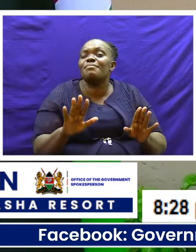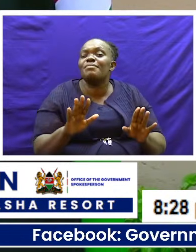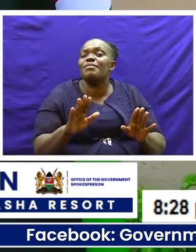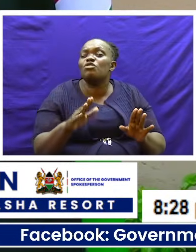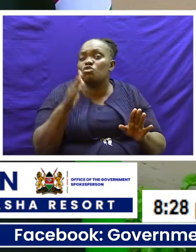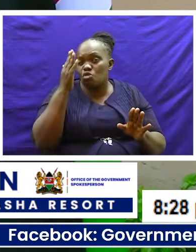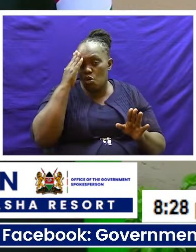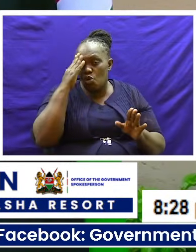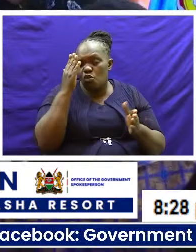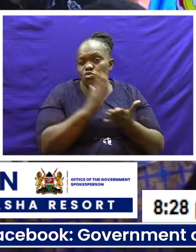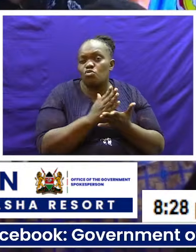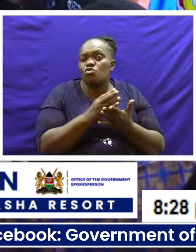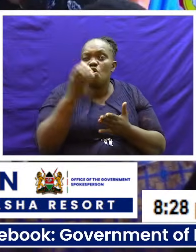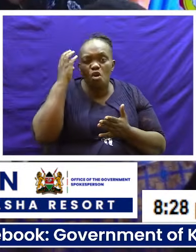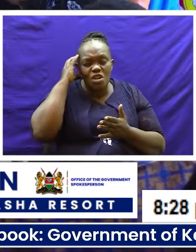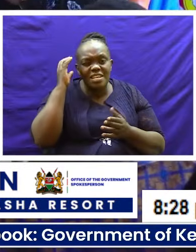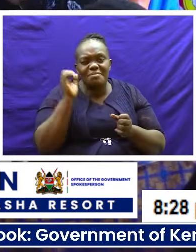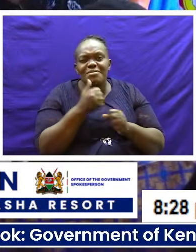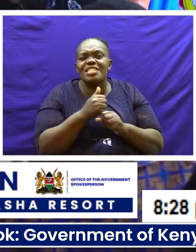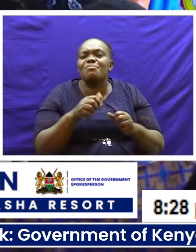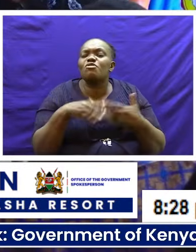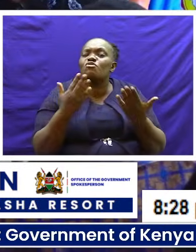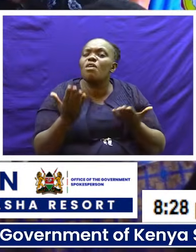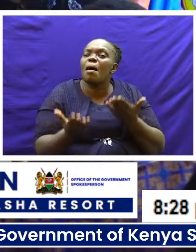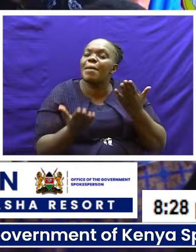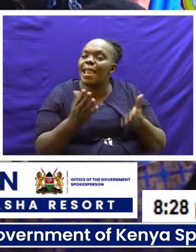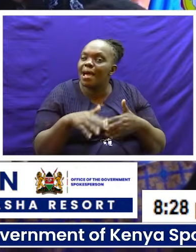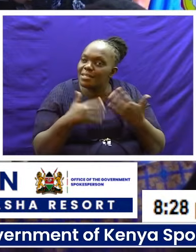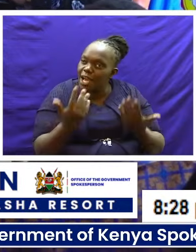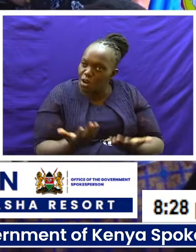people saying, oh, we have courses that cannot get market. How do you balance that out?